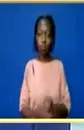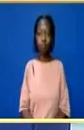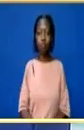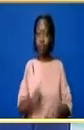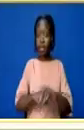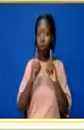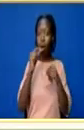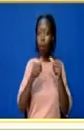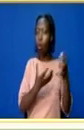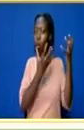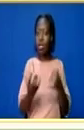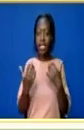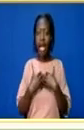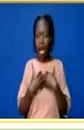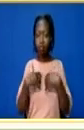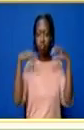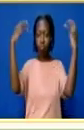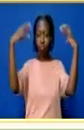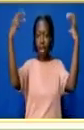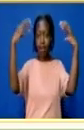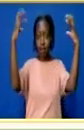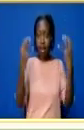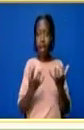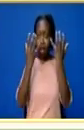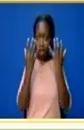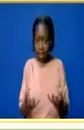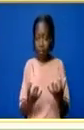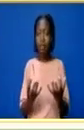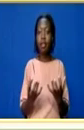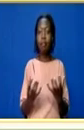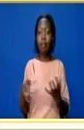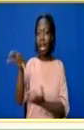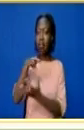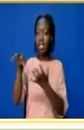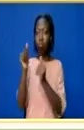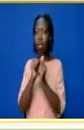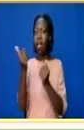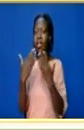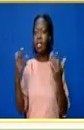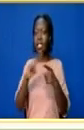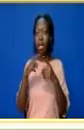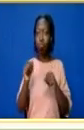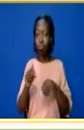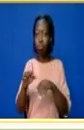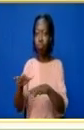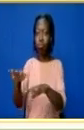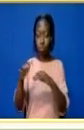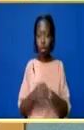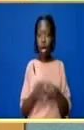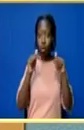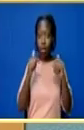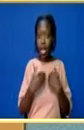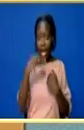about causes, we have heavy rainfall carries everything away. All right. Yes. All right. So today we have learned about